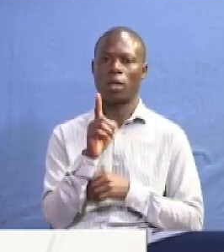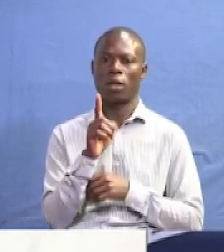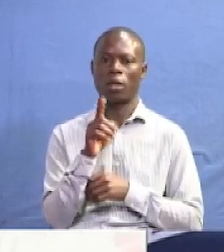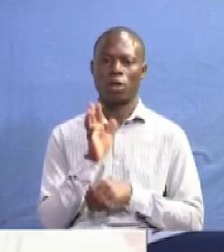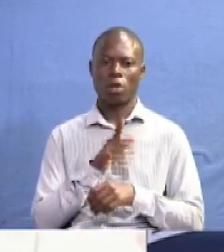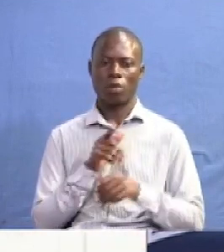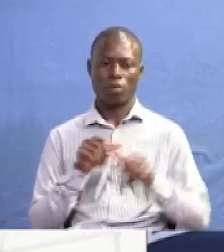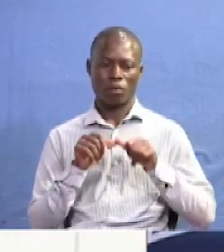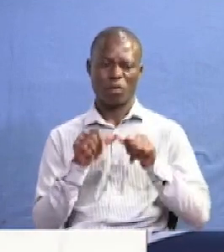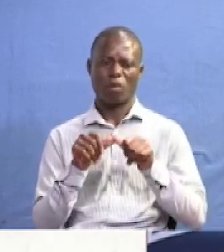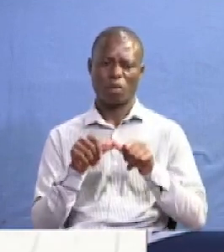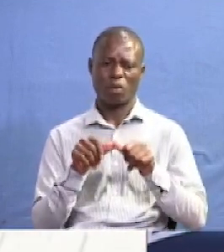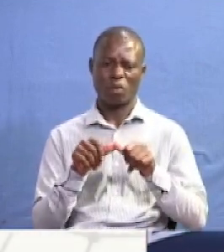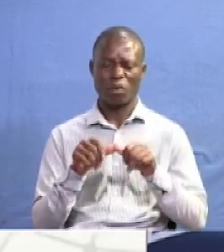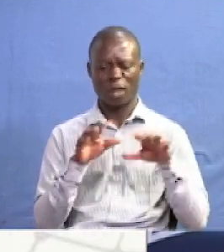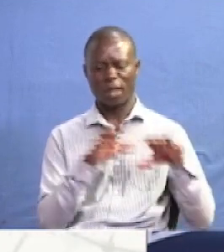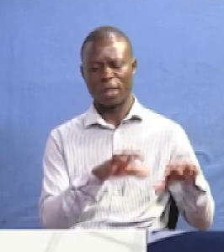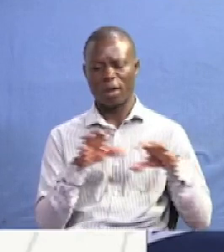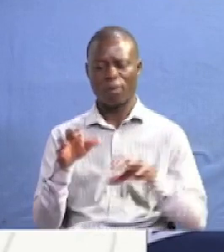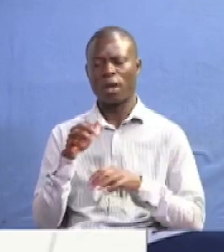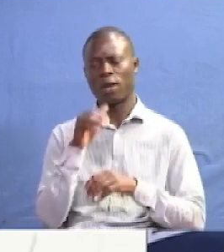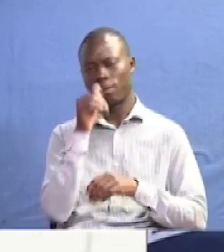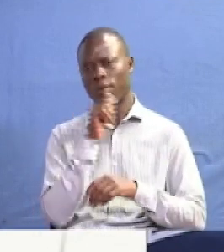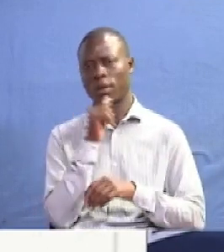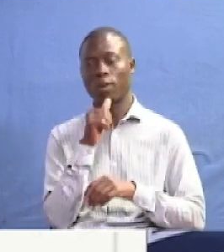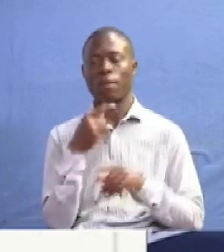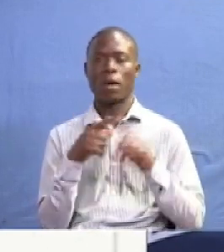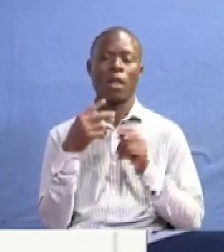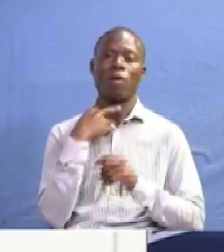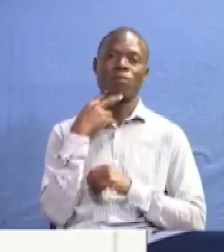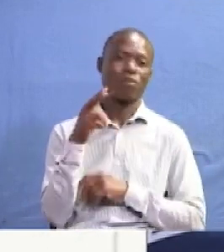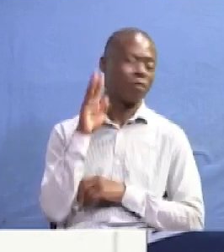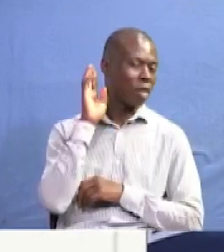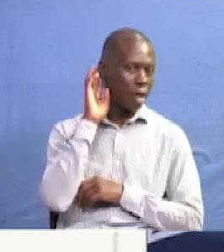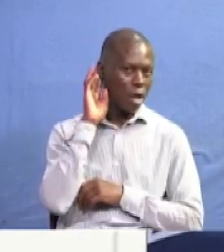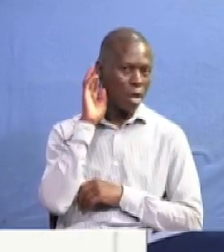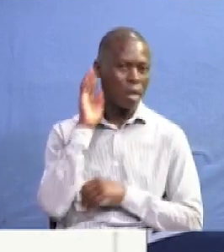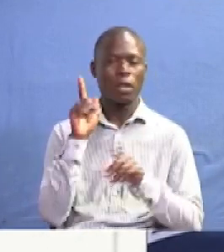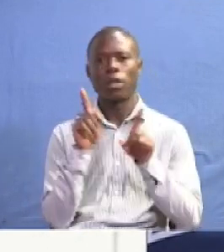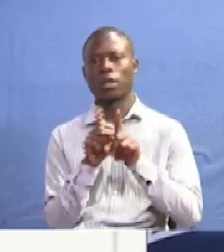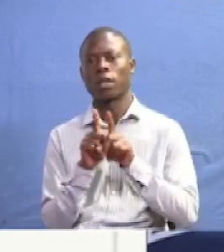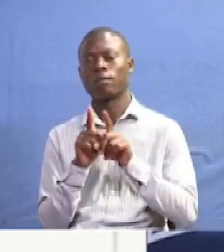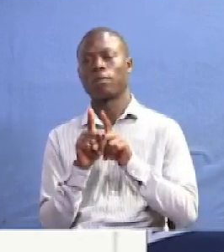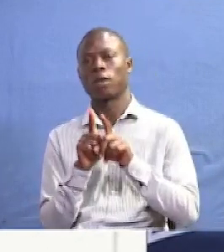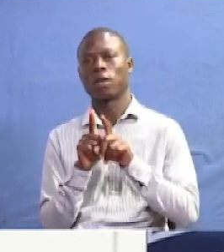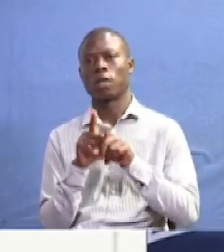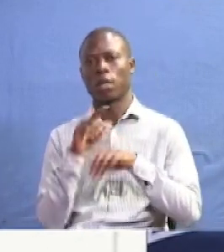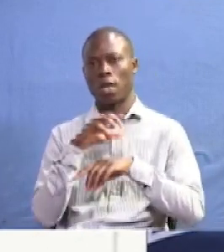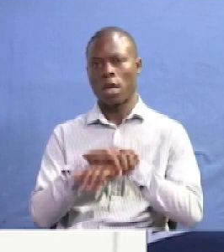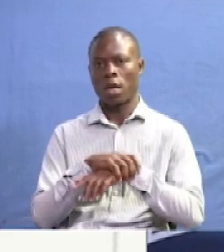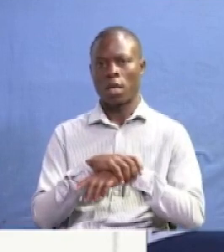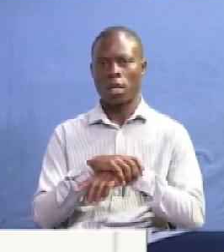who continue to suffer in silence, that their voices are heard, and that they also get